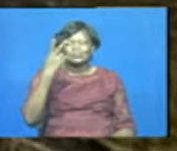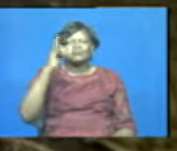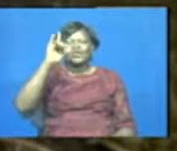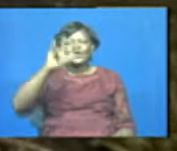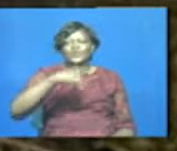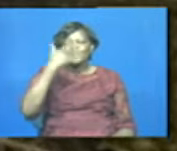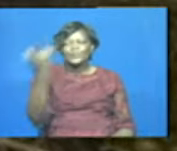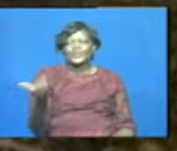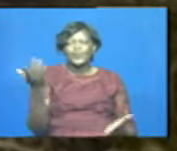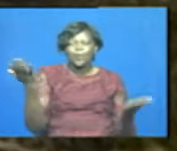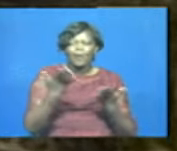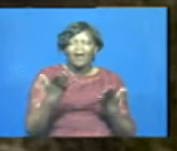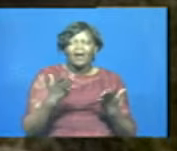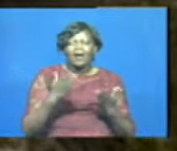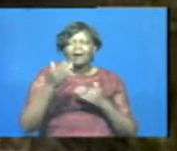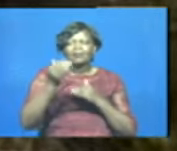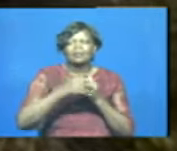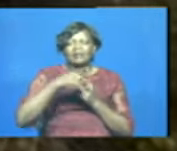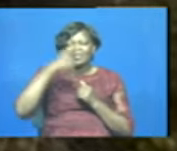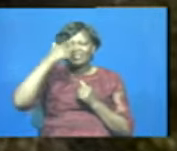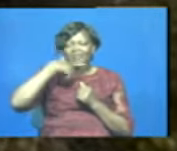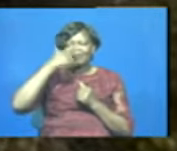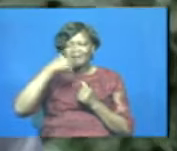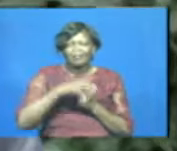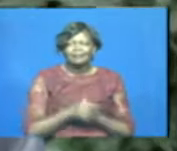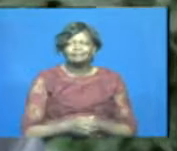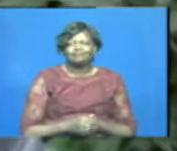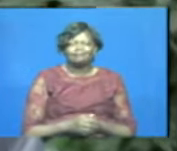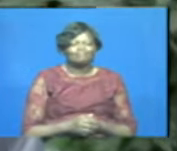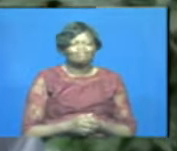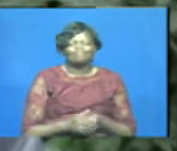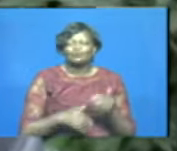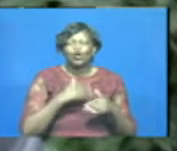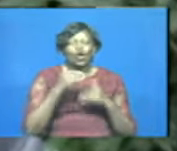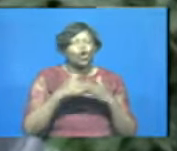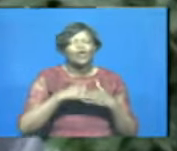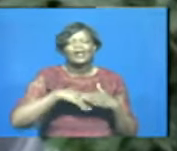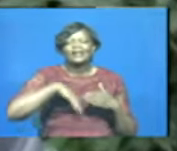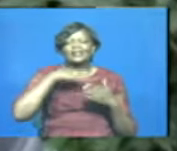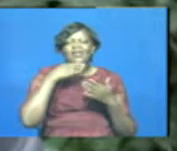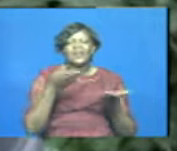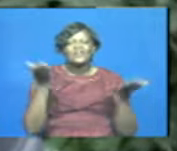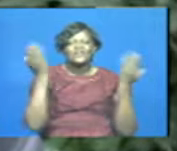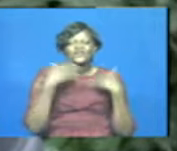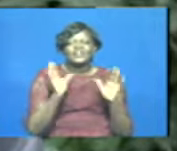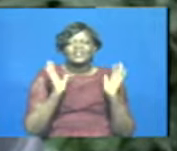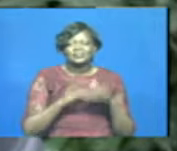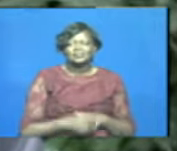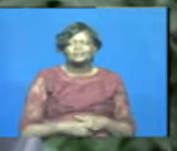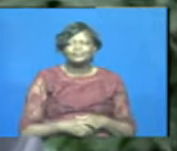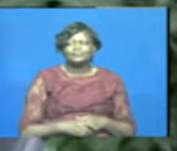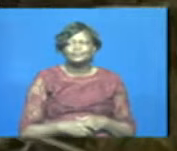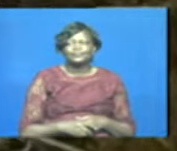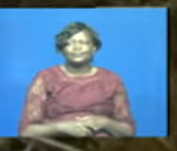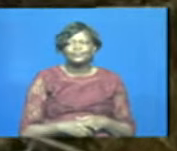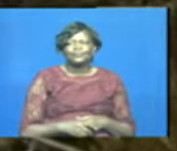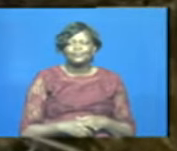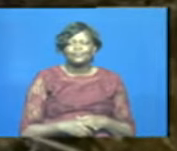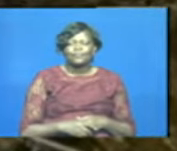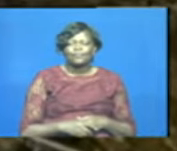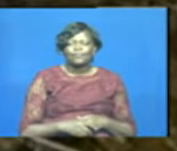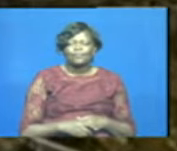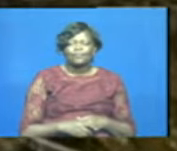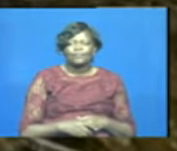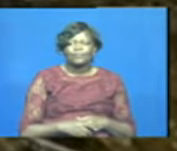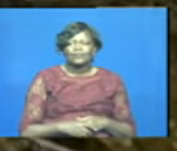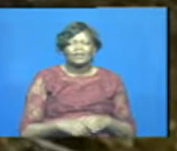Kilimambogo. Unfortunately, not even one person survived in that air crash. We lost everybody. This